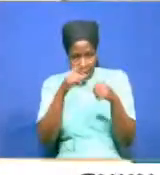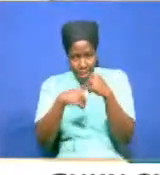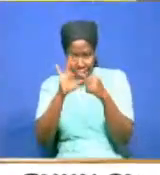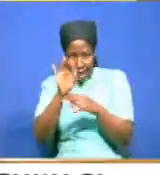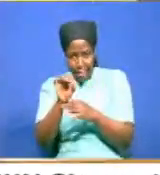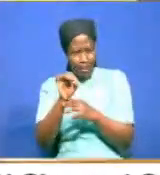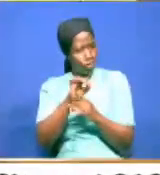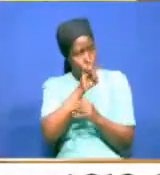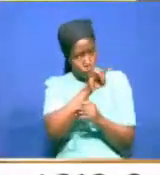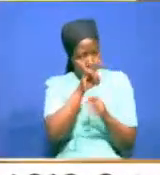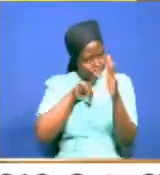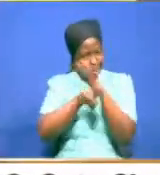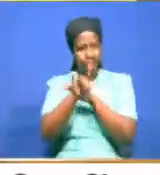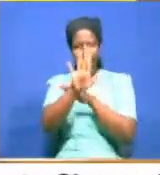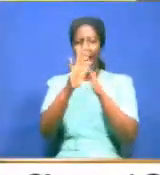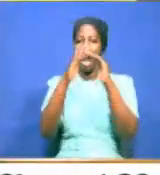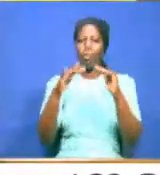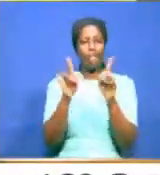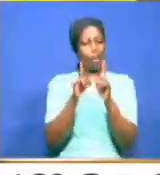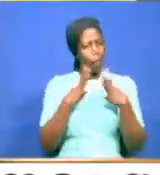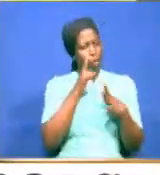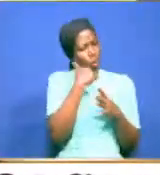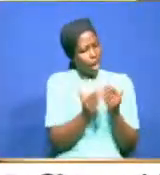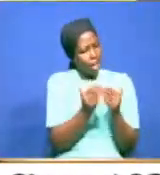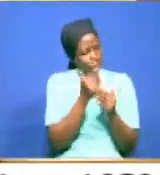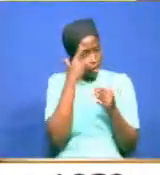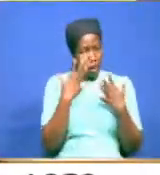even caretakers of persons with disabilities, can you ensure that